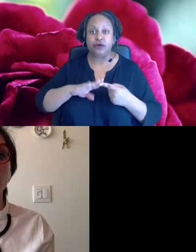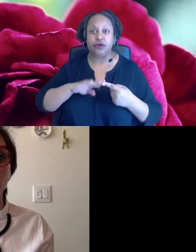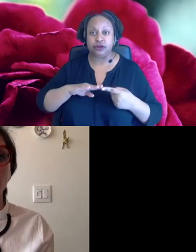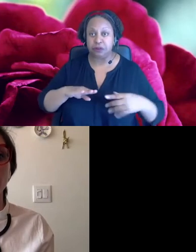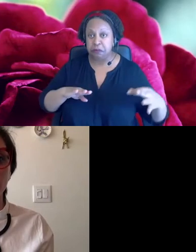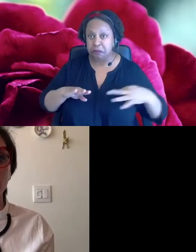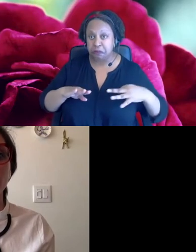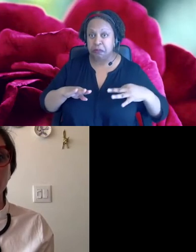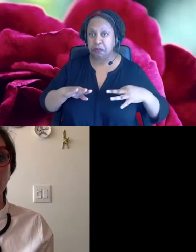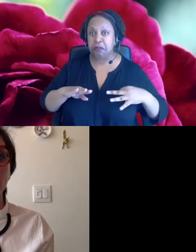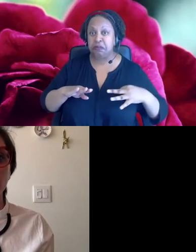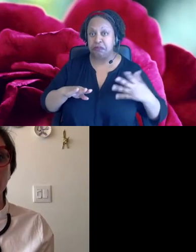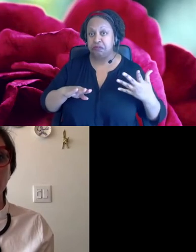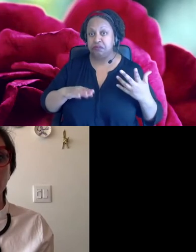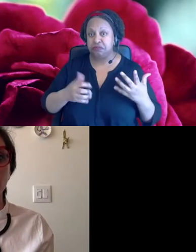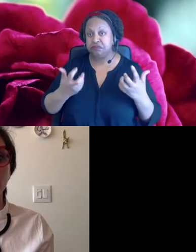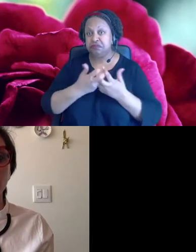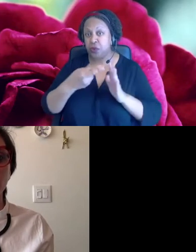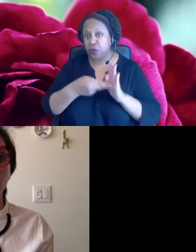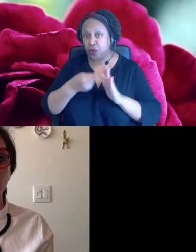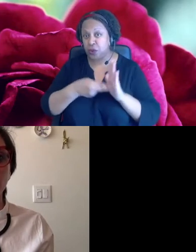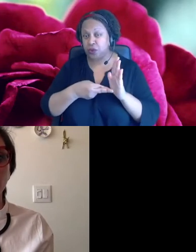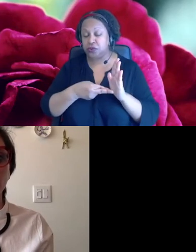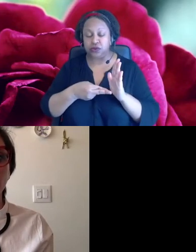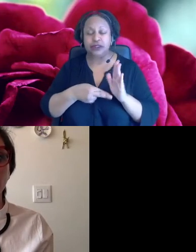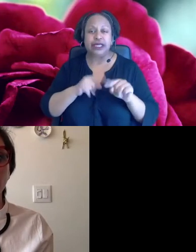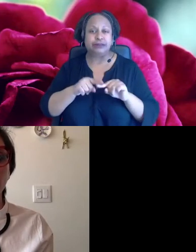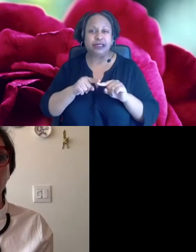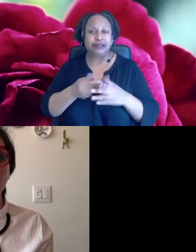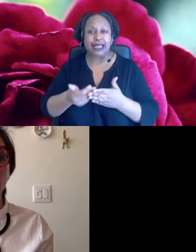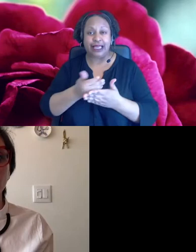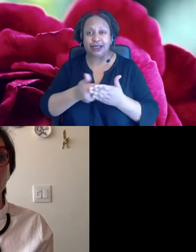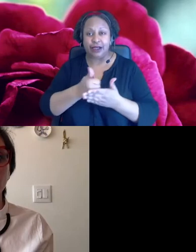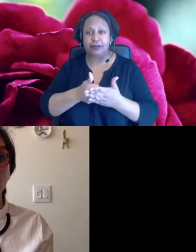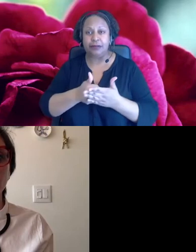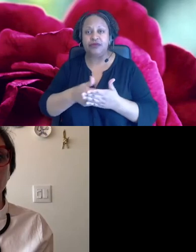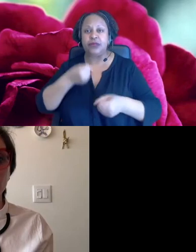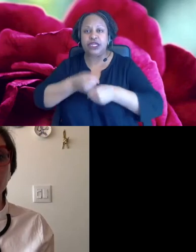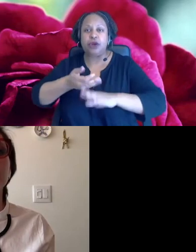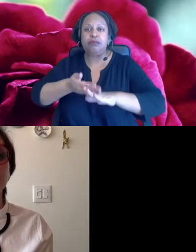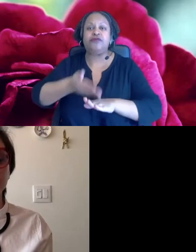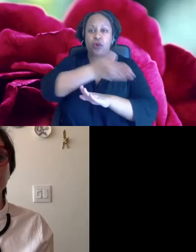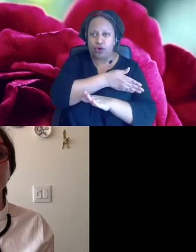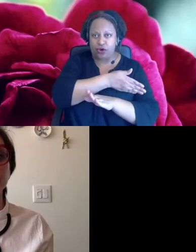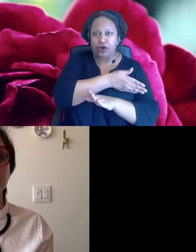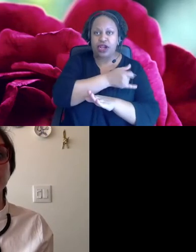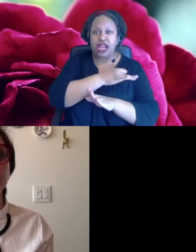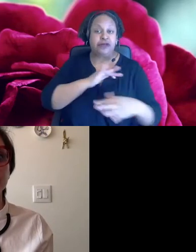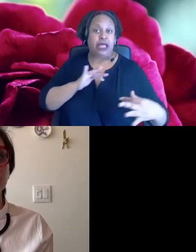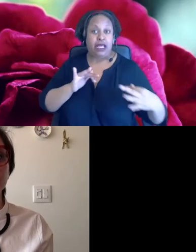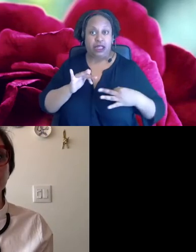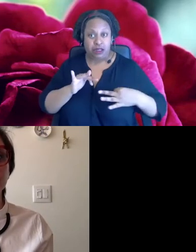had to do with what income you had relative to the year before. So if you were eligible to receive